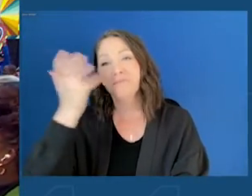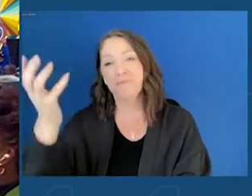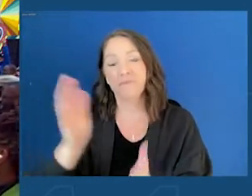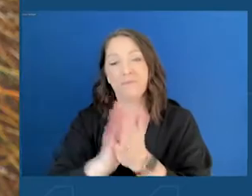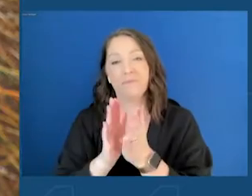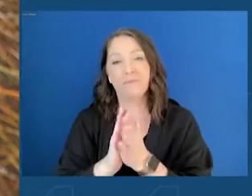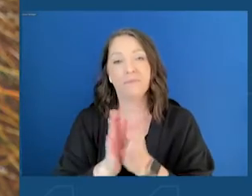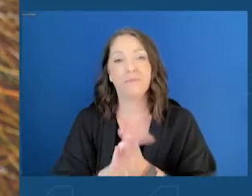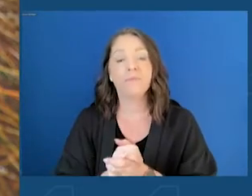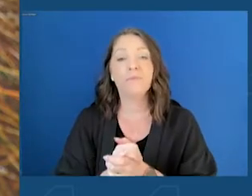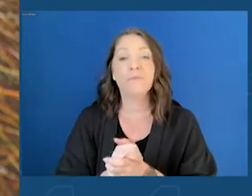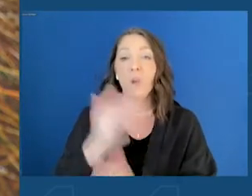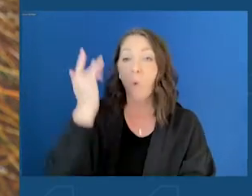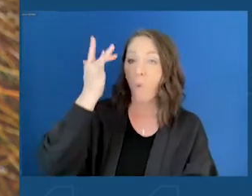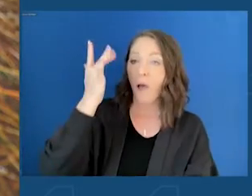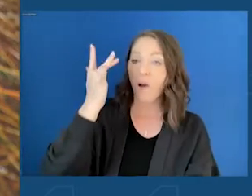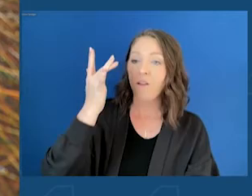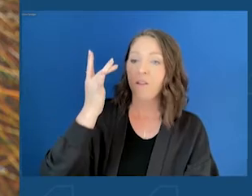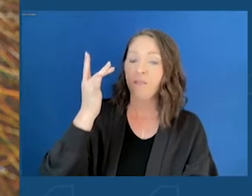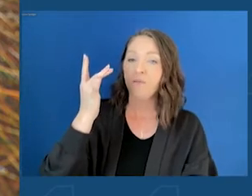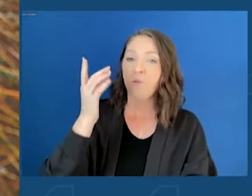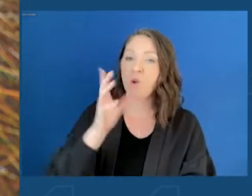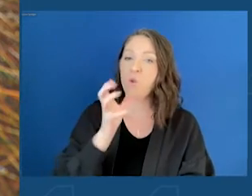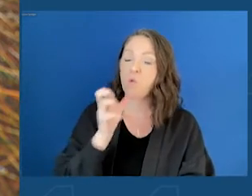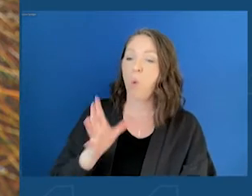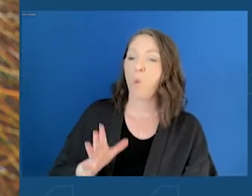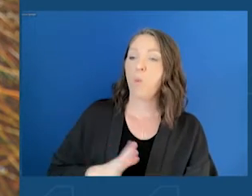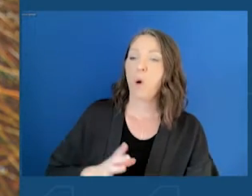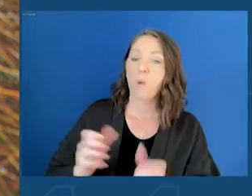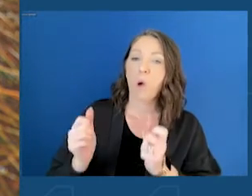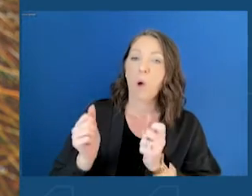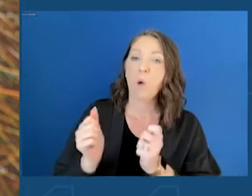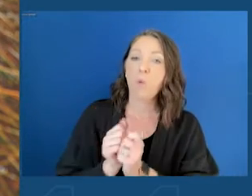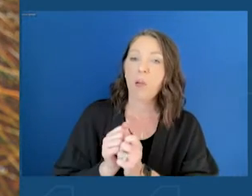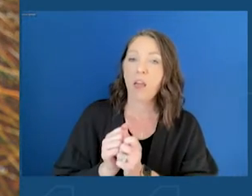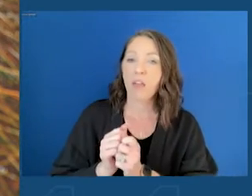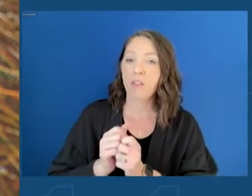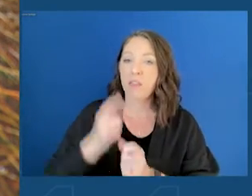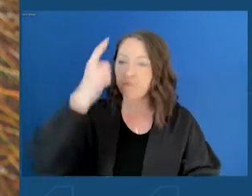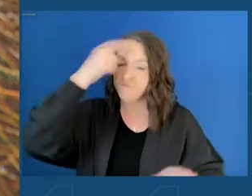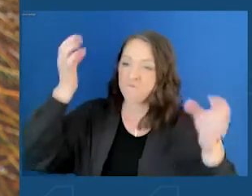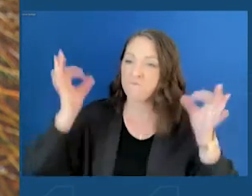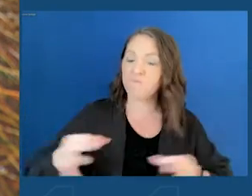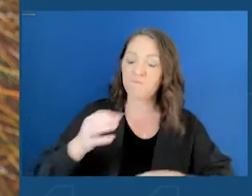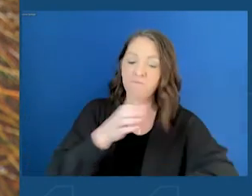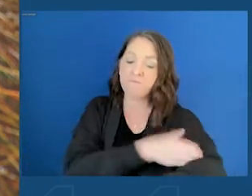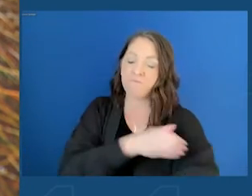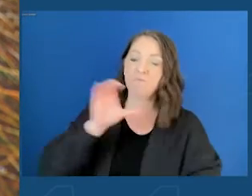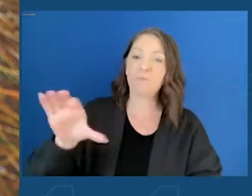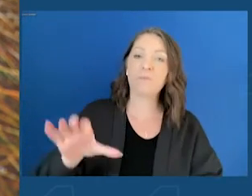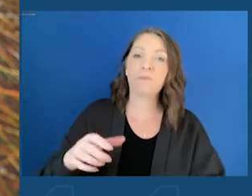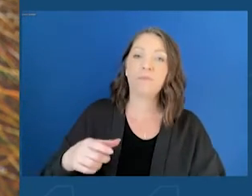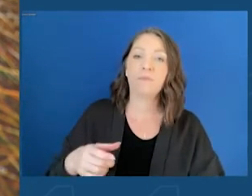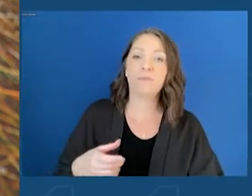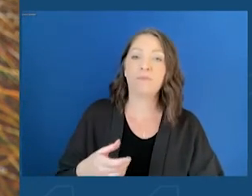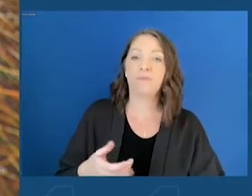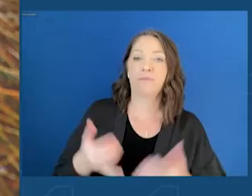Because there's nothing more powerful than a woman with a made-up mind. Ladies and gentlemen, I give you Melinda